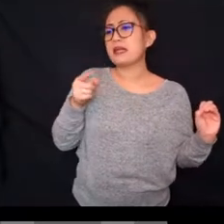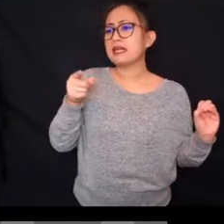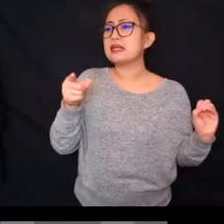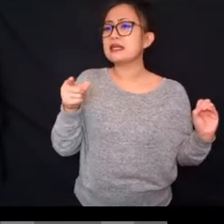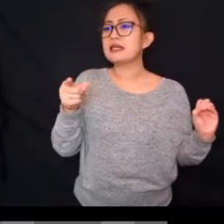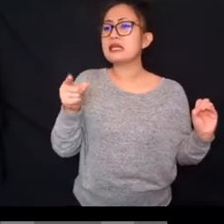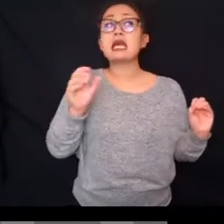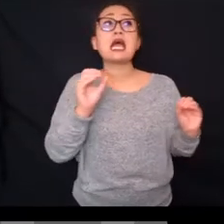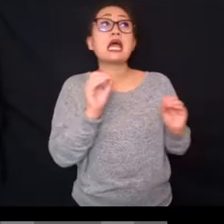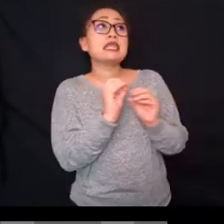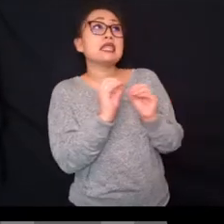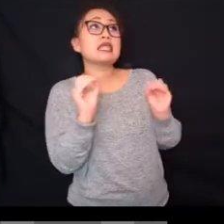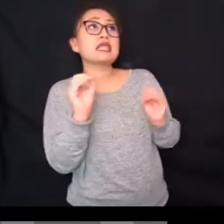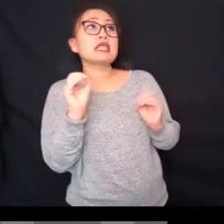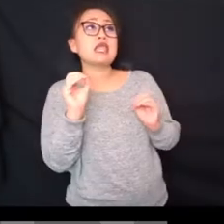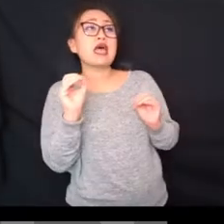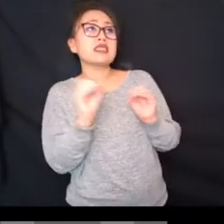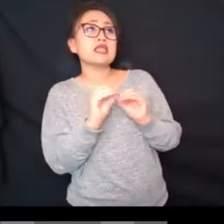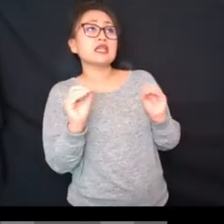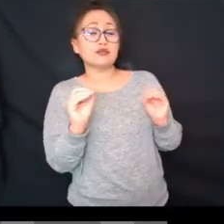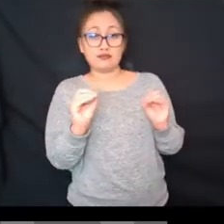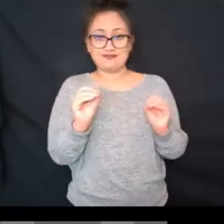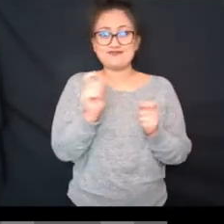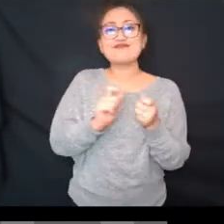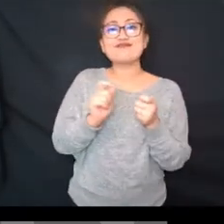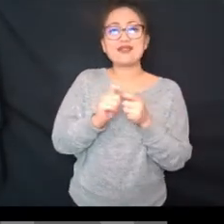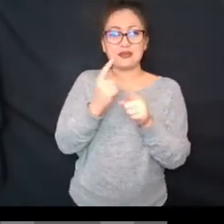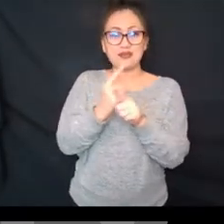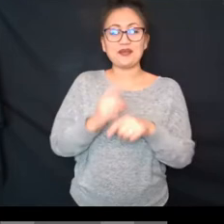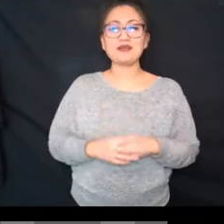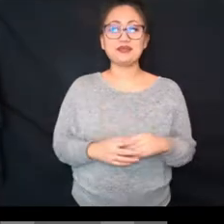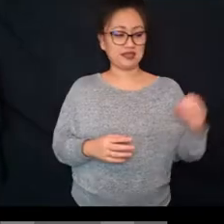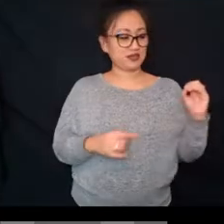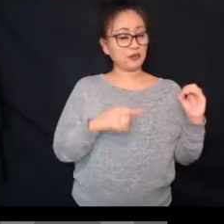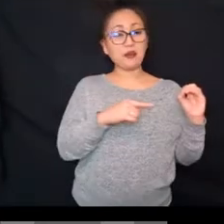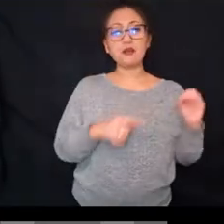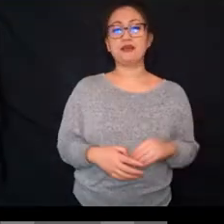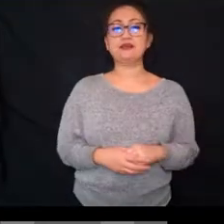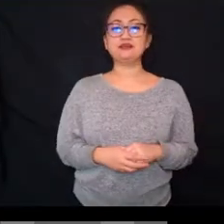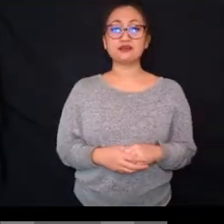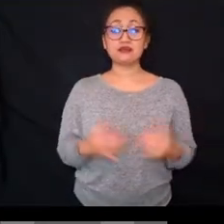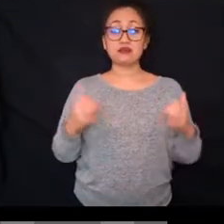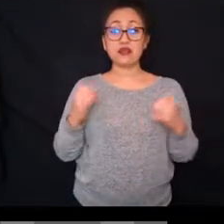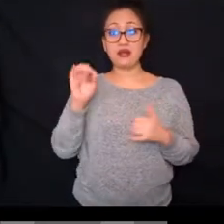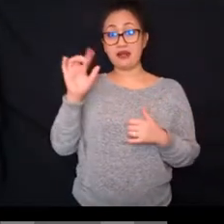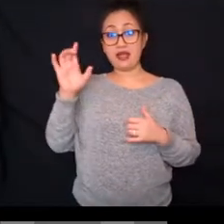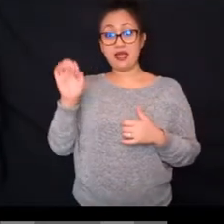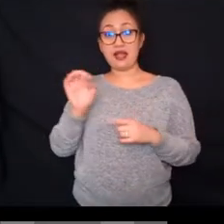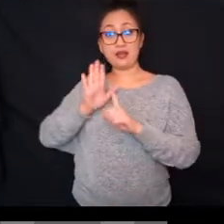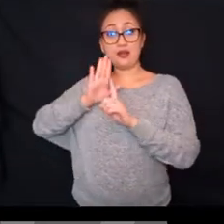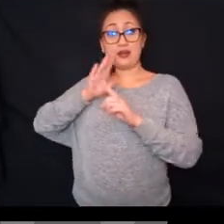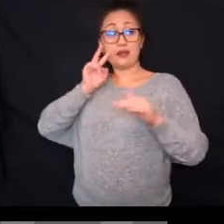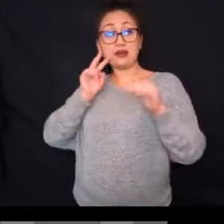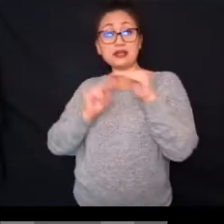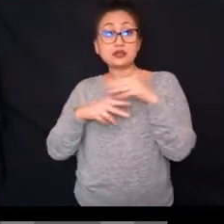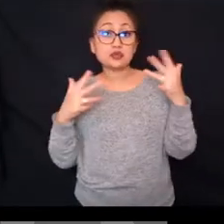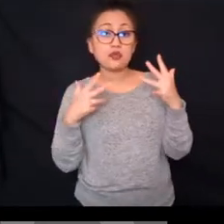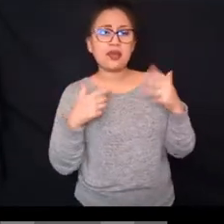nothing. Nothing. You're exactly right. 0. All right. Let's look at Elle's prediction. What was Elle's prediction? No,